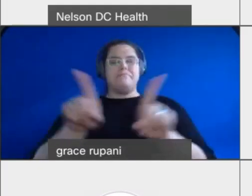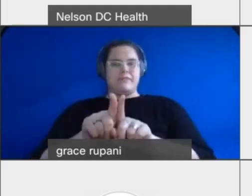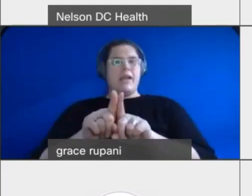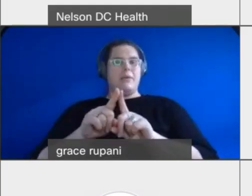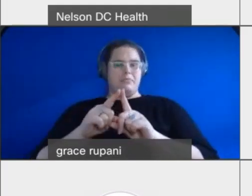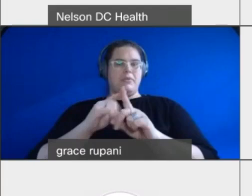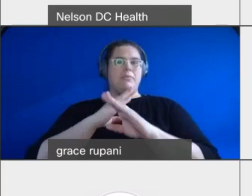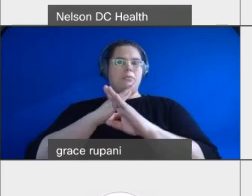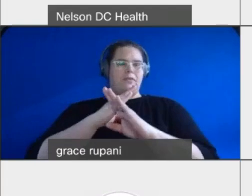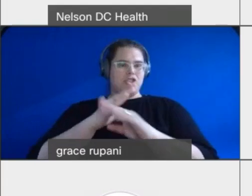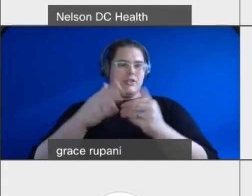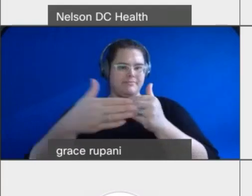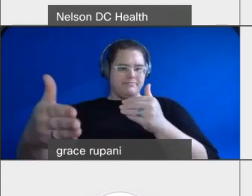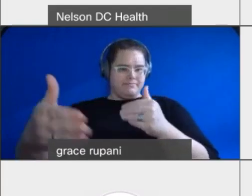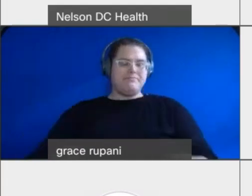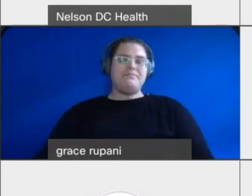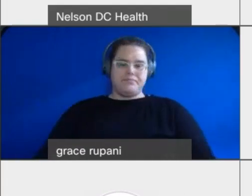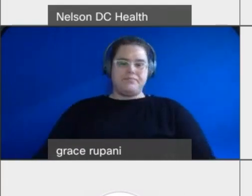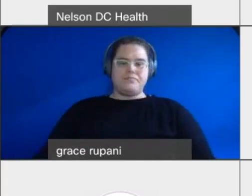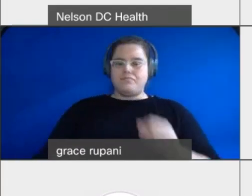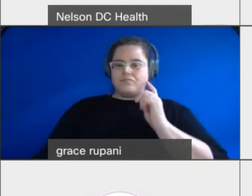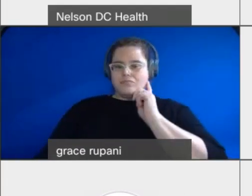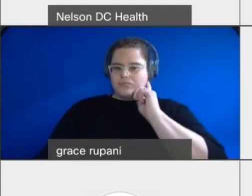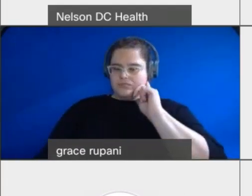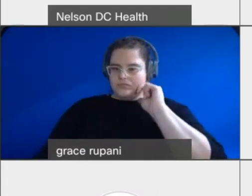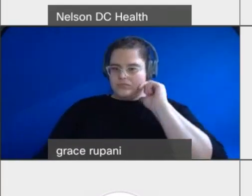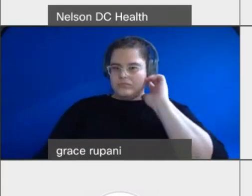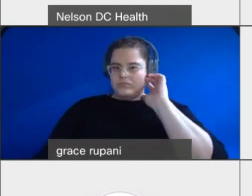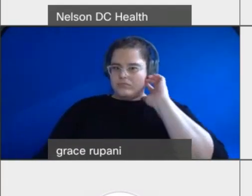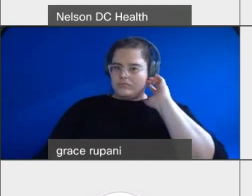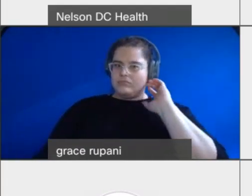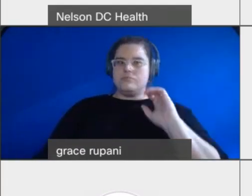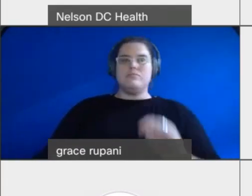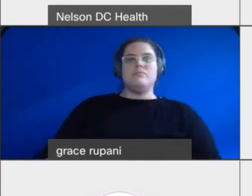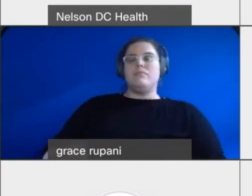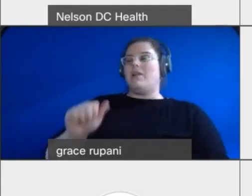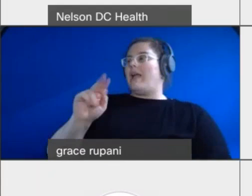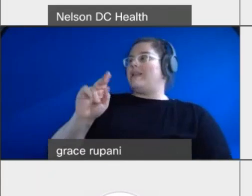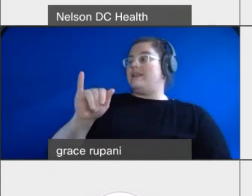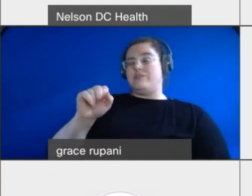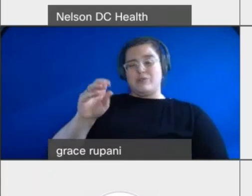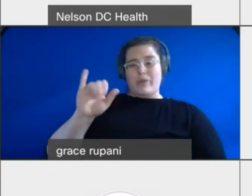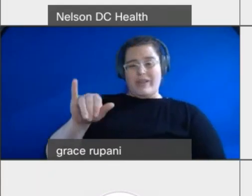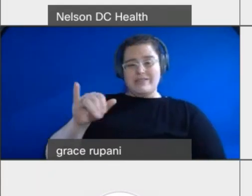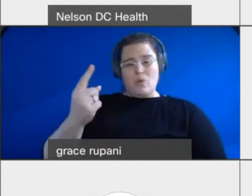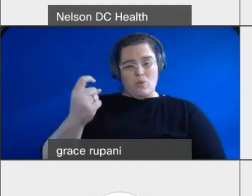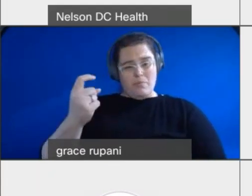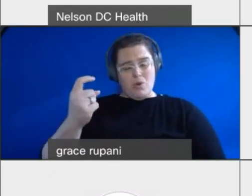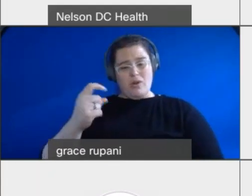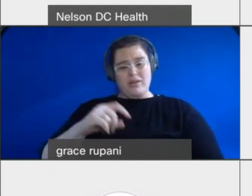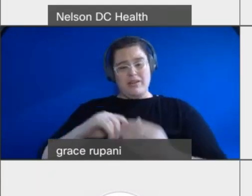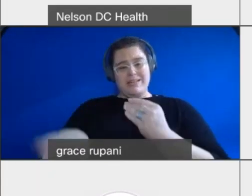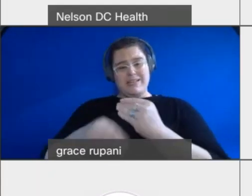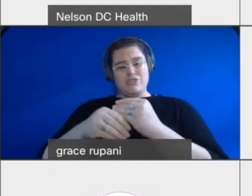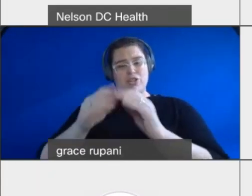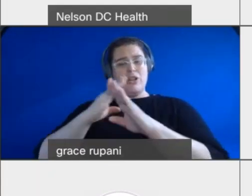thanks. So it is like the vaccine is just one additional preventive measure we have to take. We don't take anything